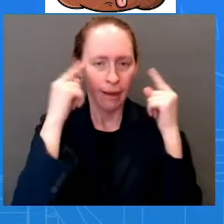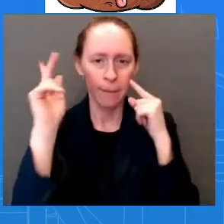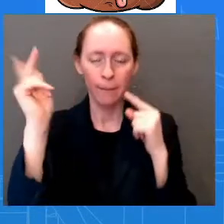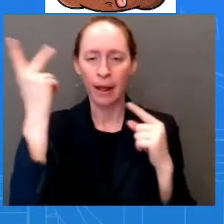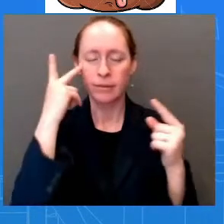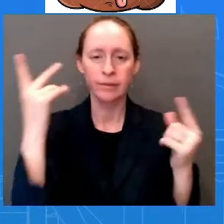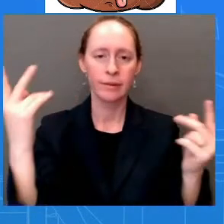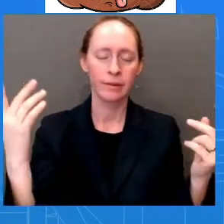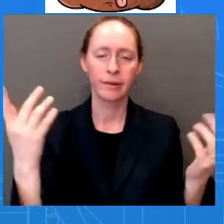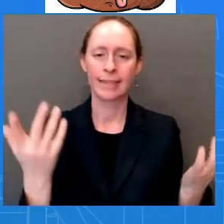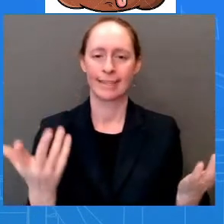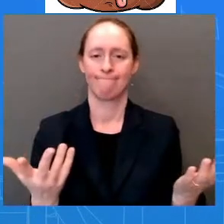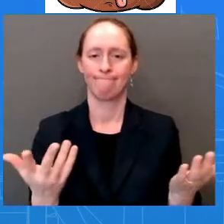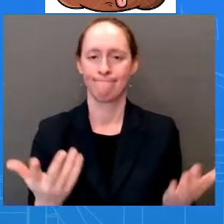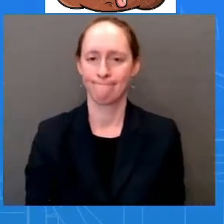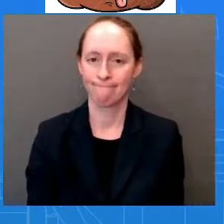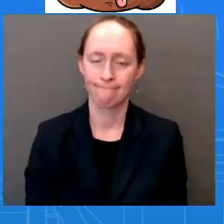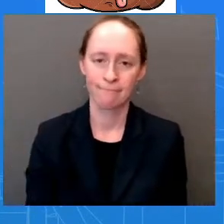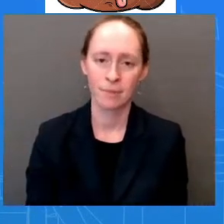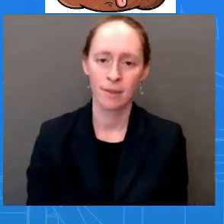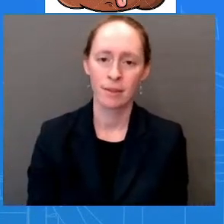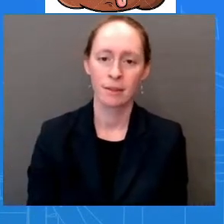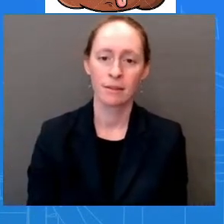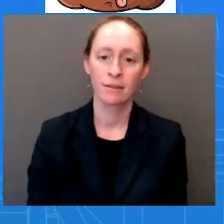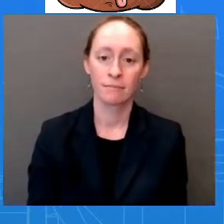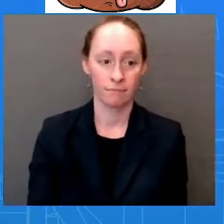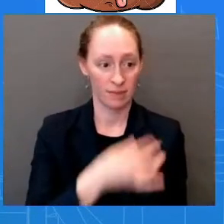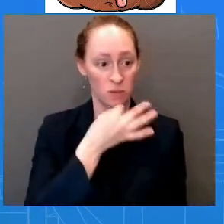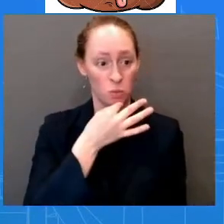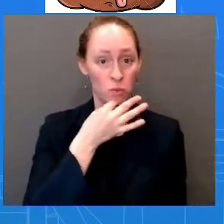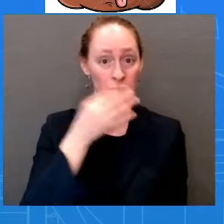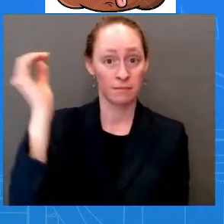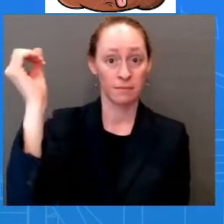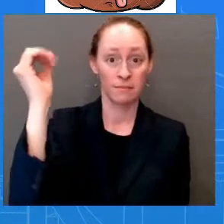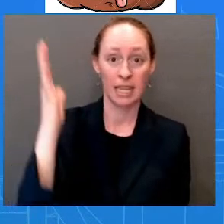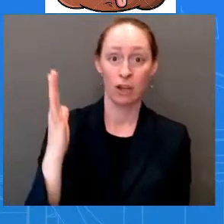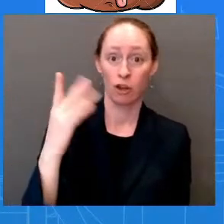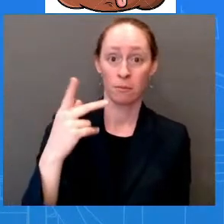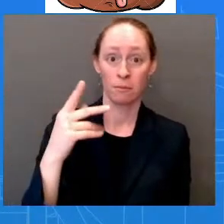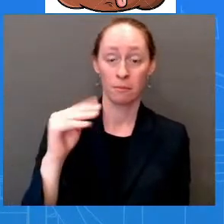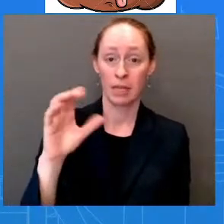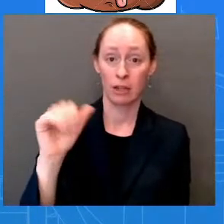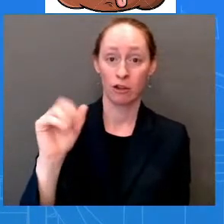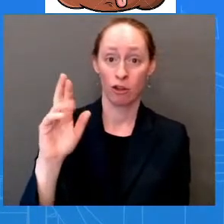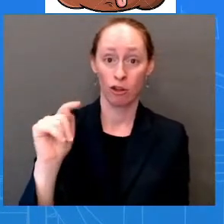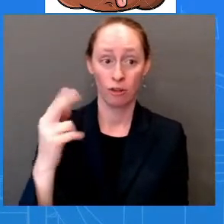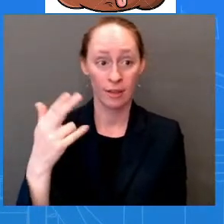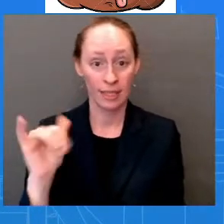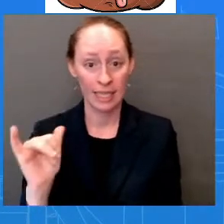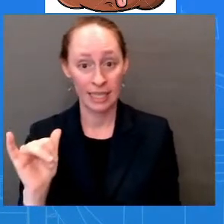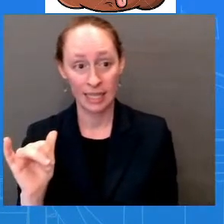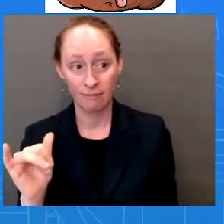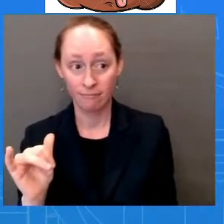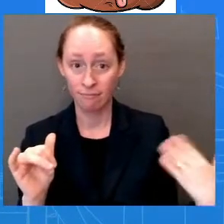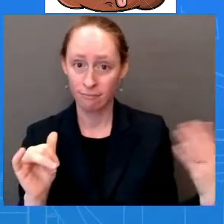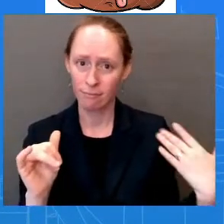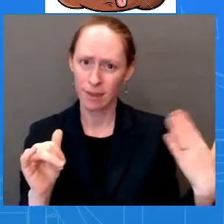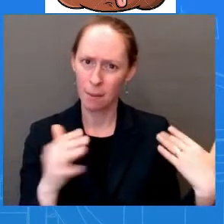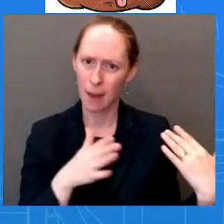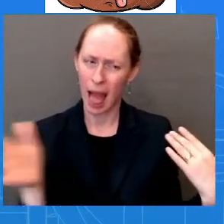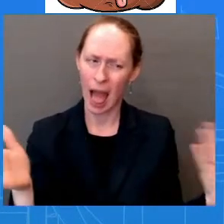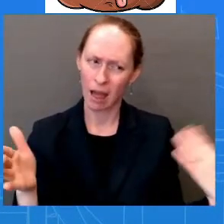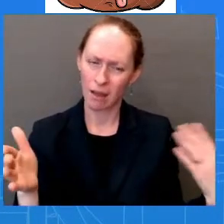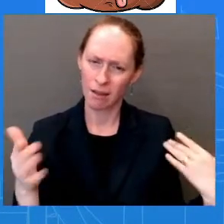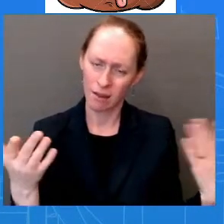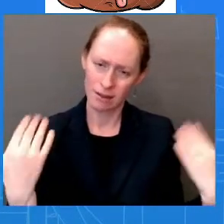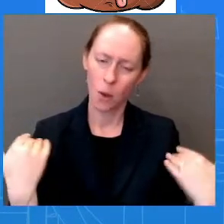McCarthy, actually put a plan before us? Actually come to the table and put some work into it. Go ahead. How do you go about